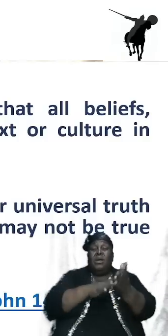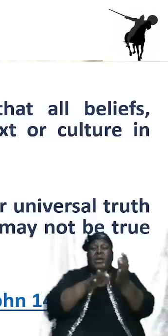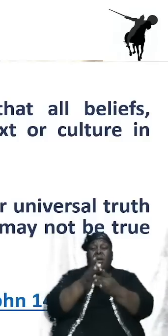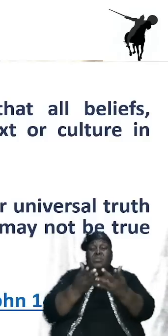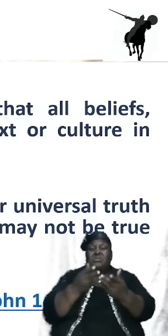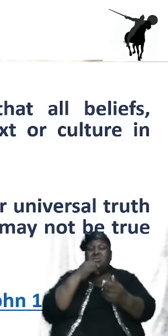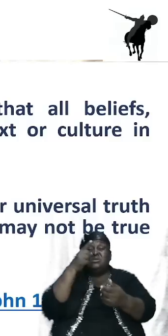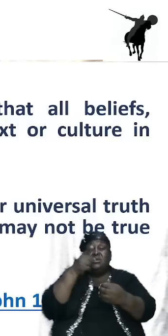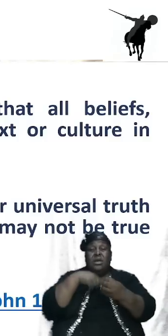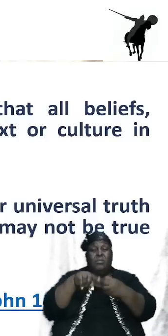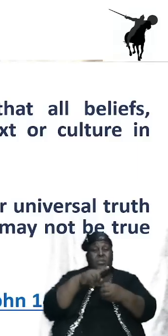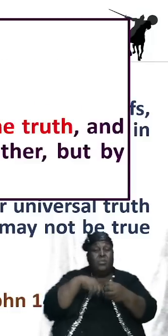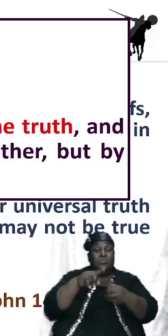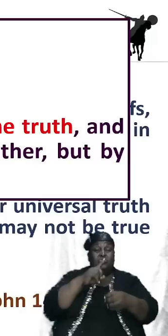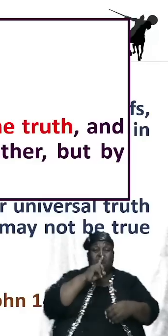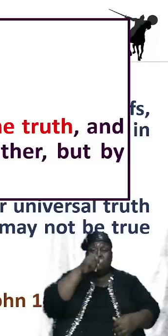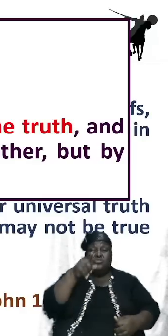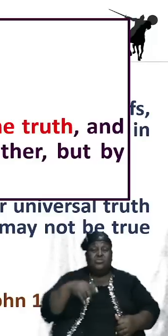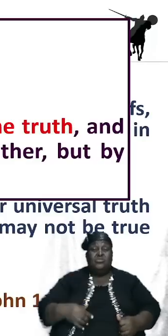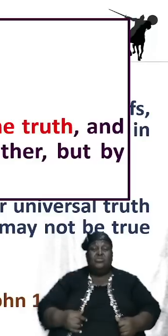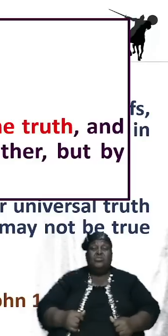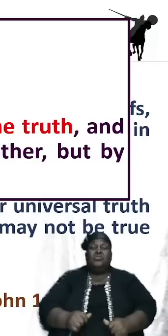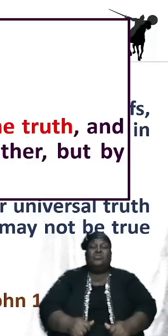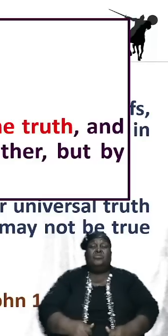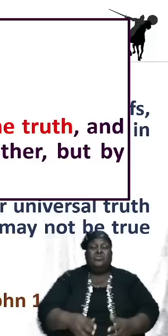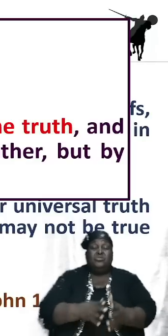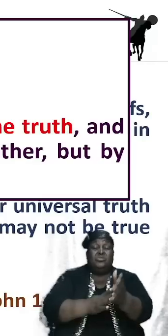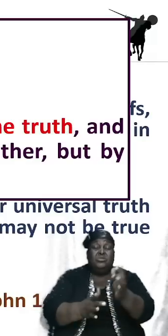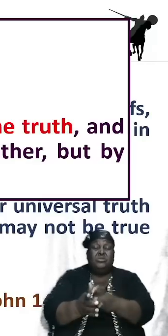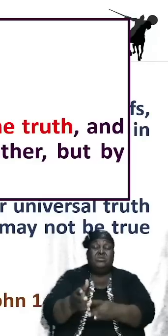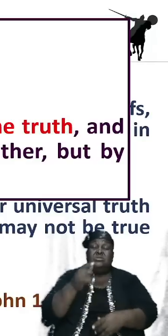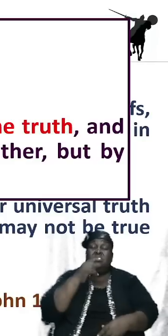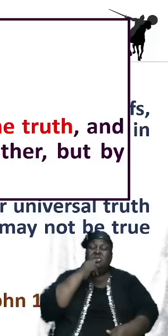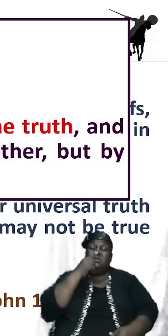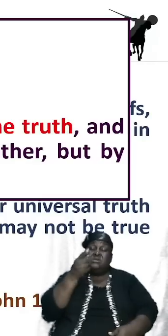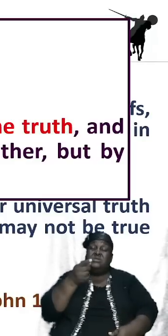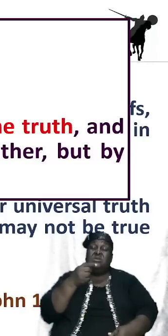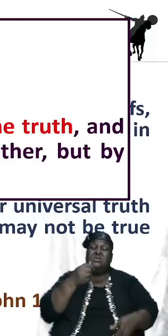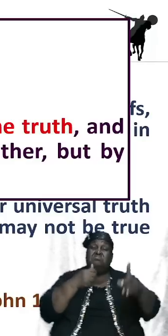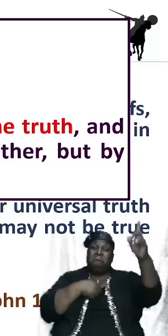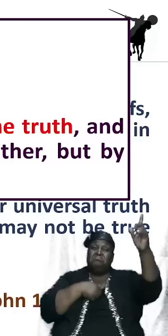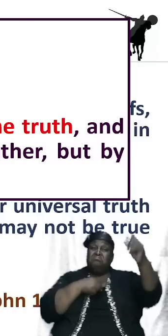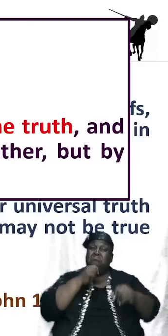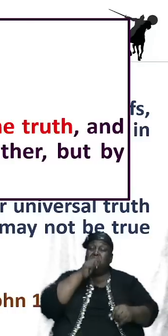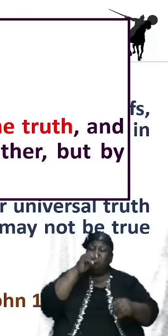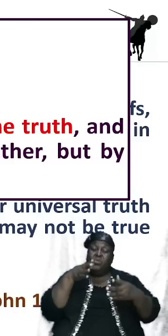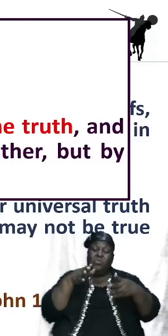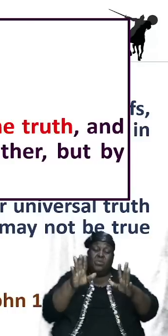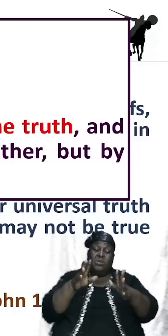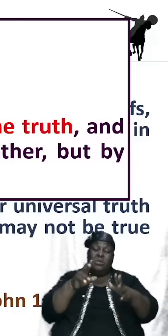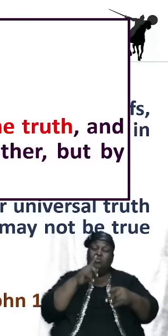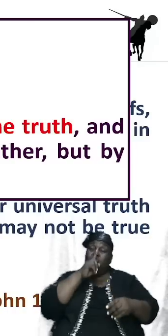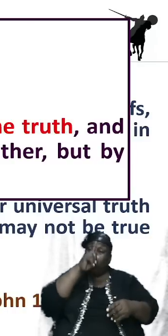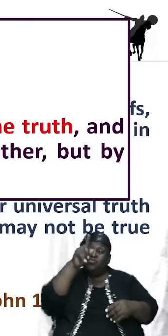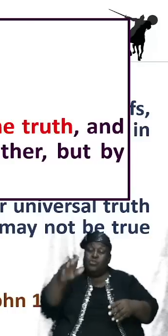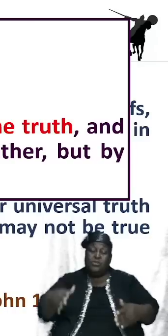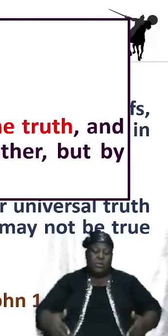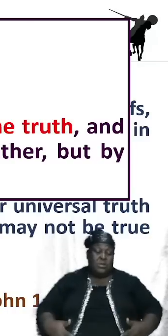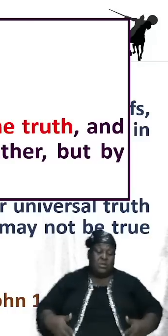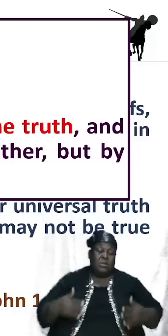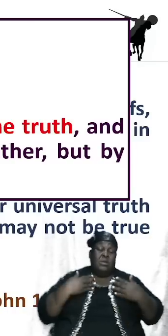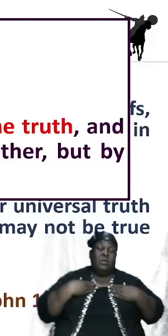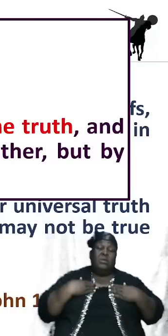The Bible says, look here, that Jesus says, "I am the way, the truth, and the life." In other words, truth